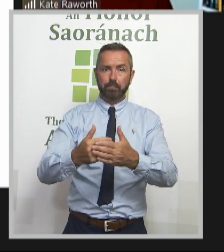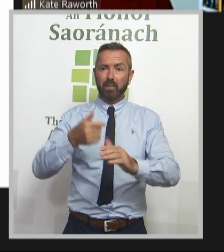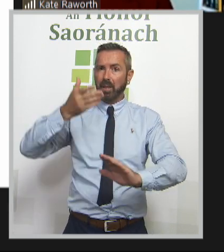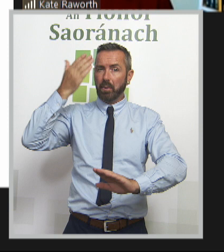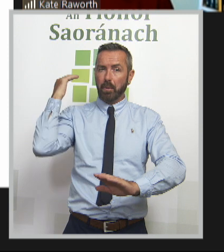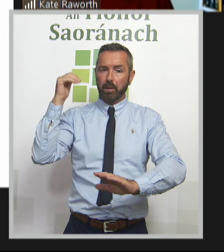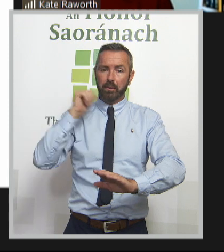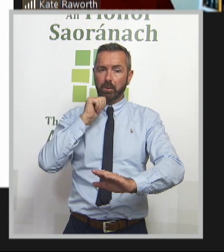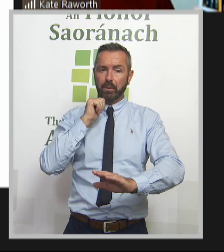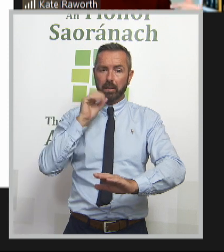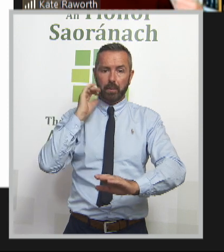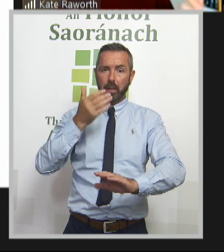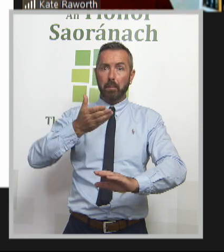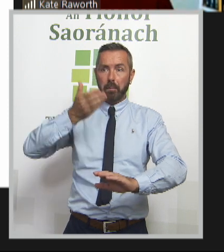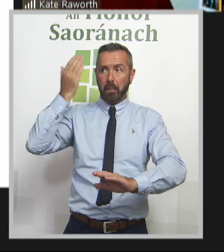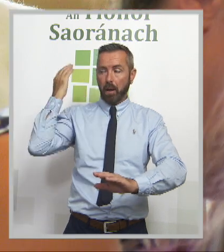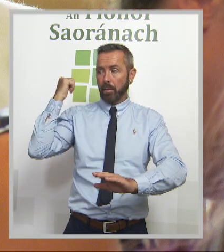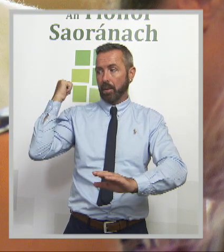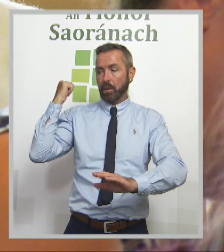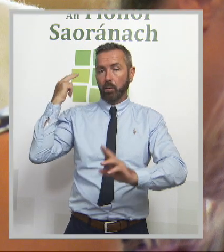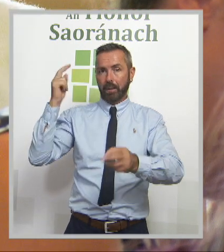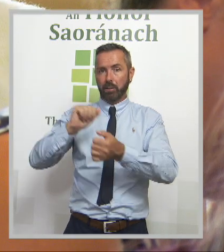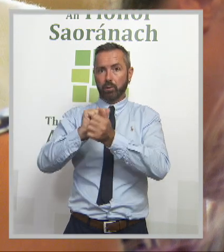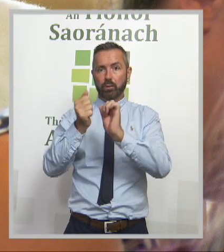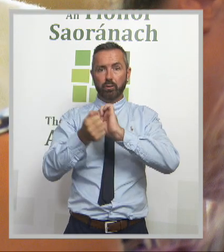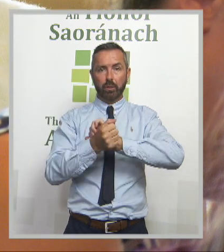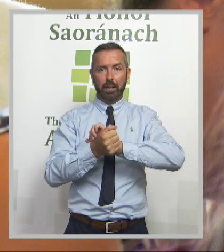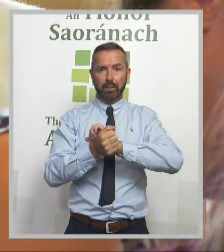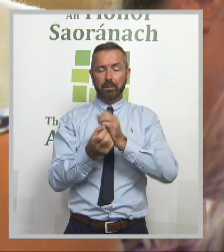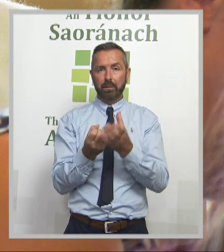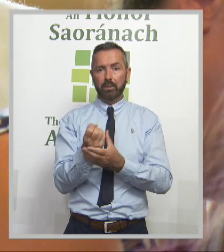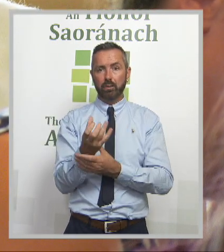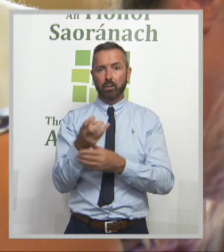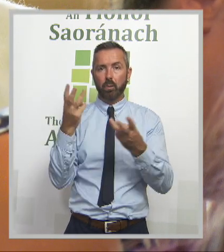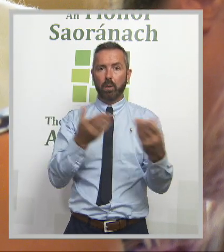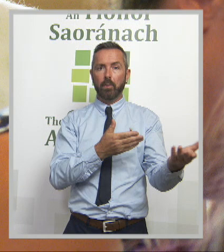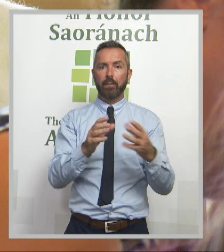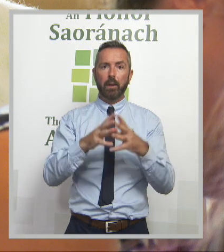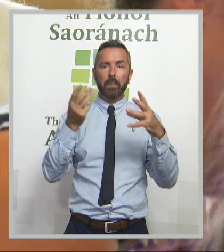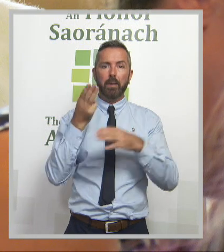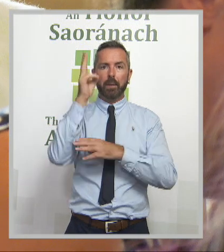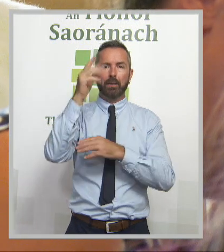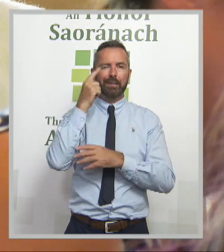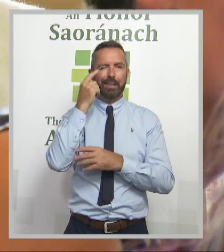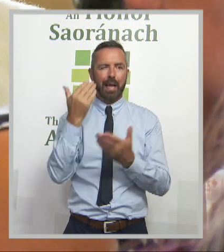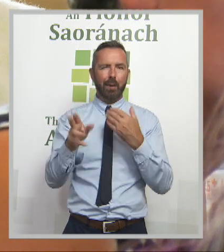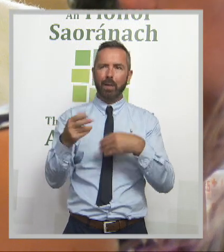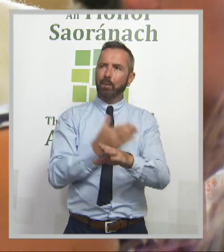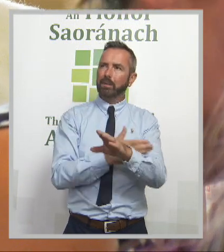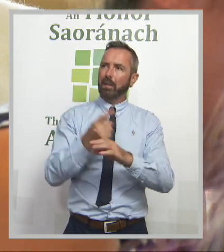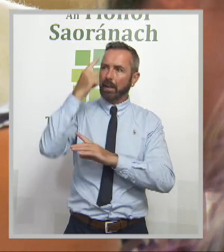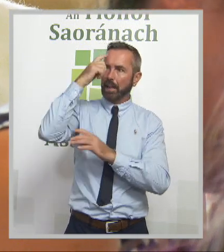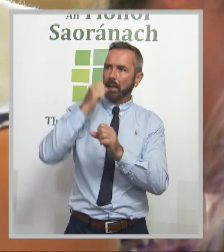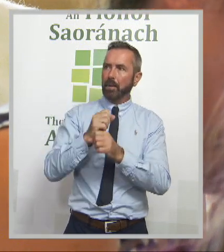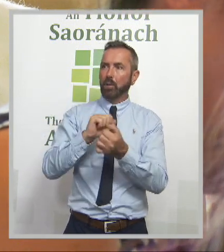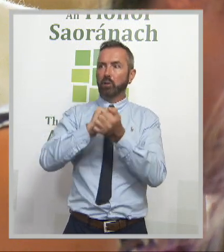here and we need to turn this story around. So I want to provide these big pictures for how can we begin to think about turning